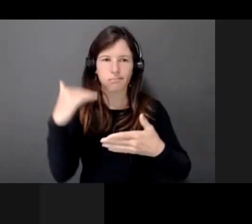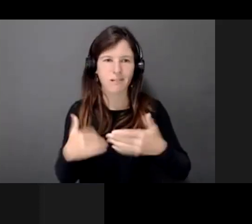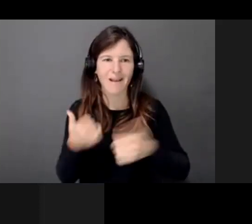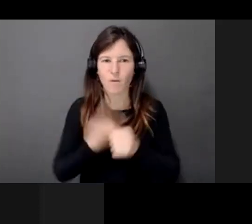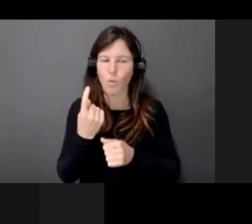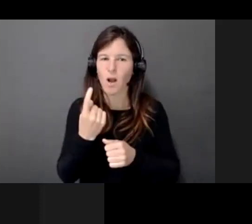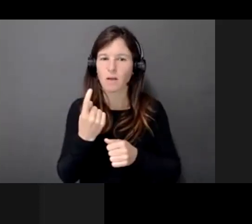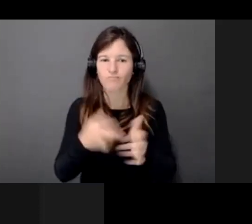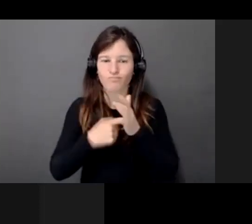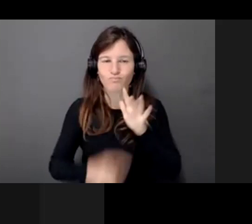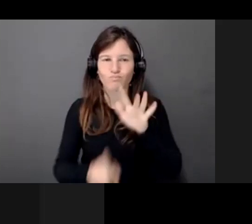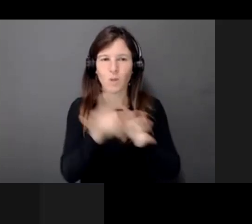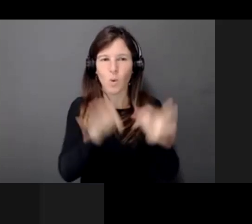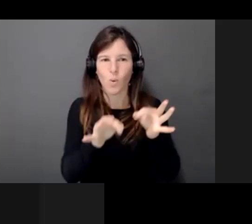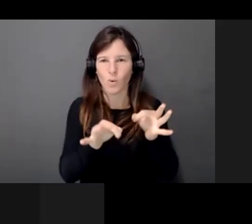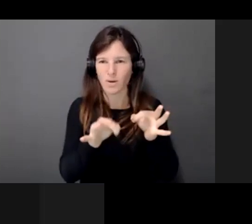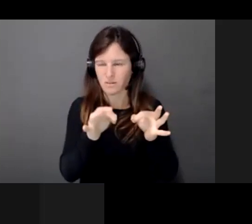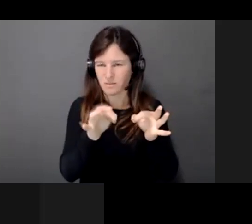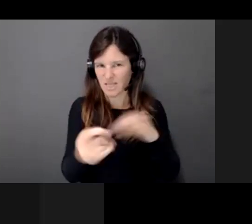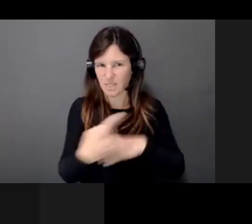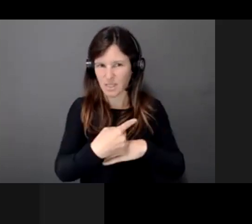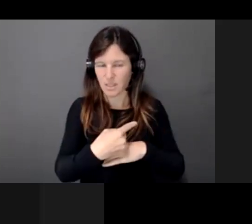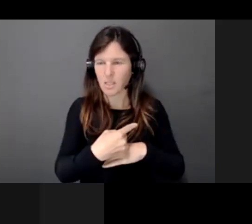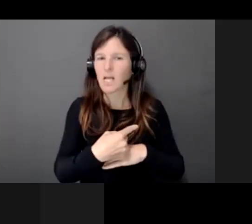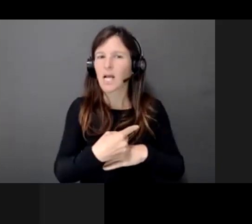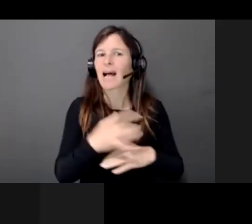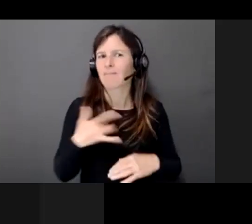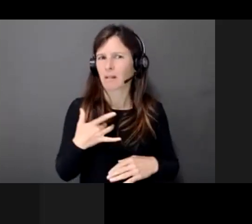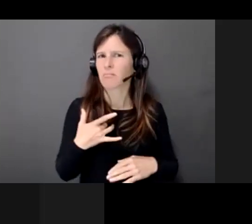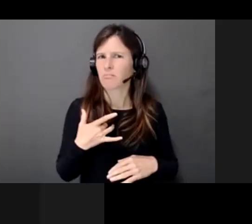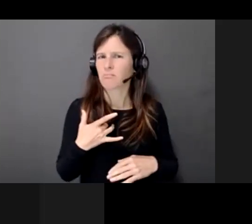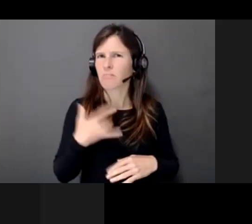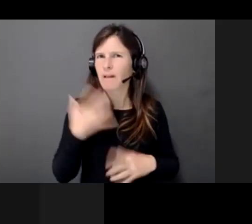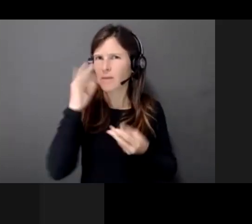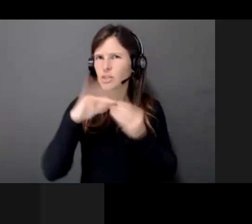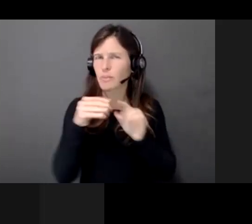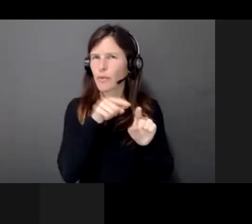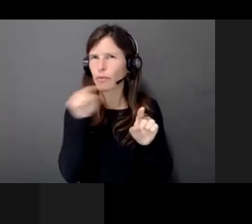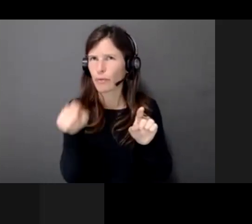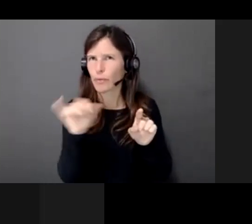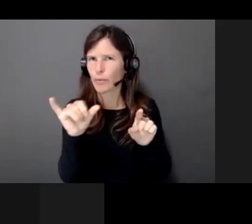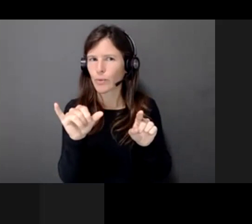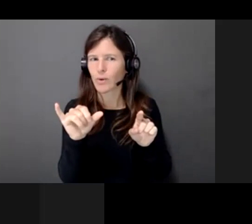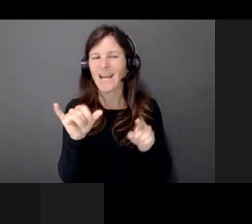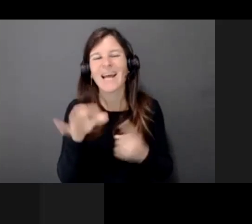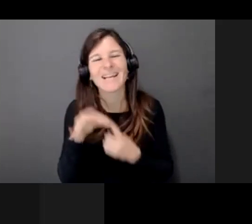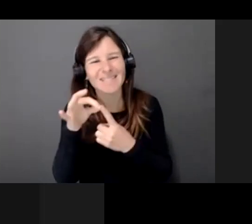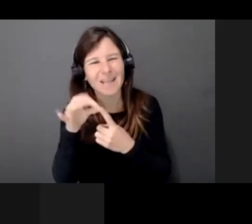I think it actually includes the information number there as well, except for matters for which there is a publication ban.